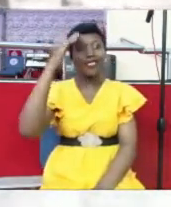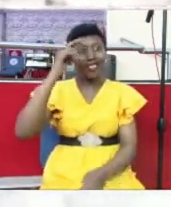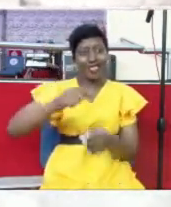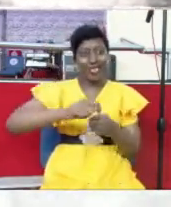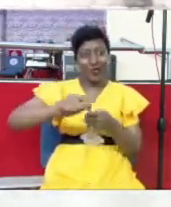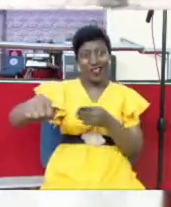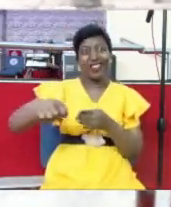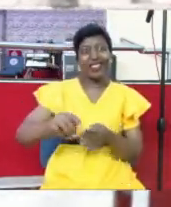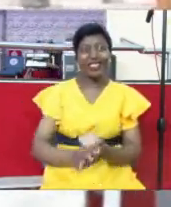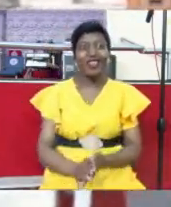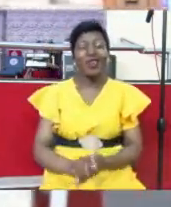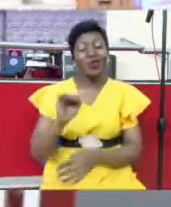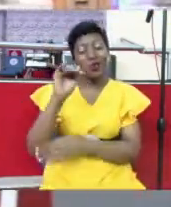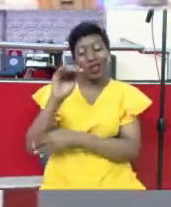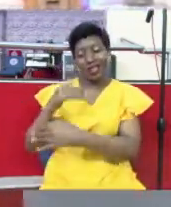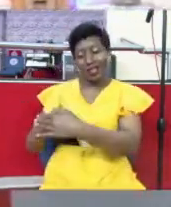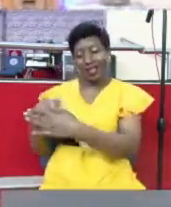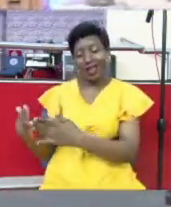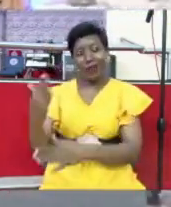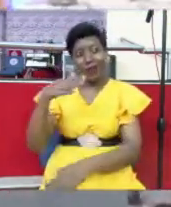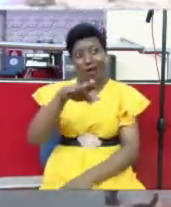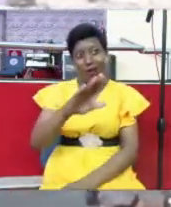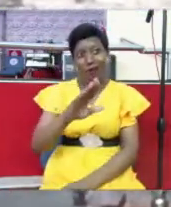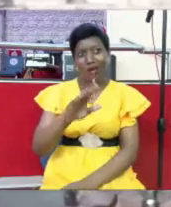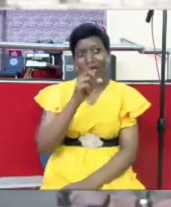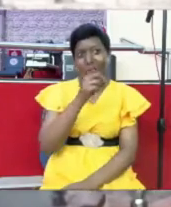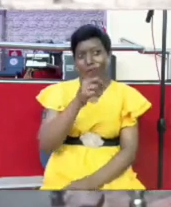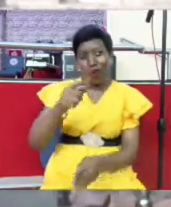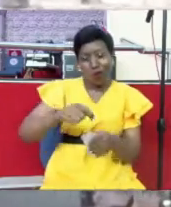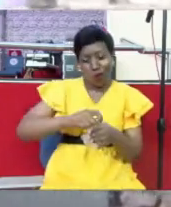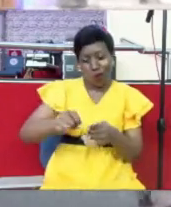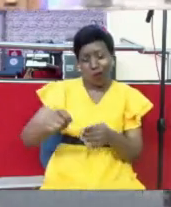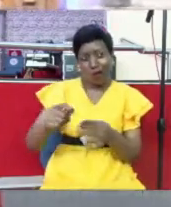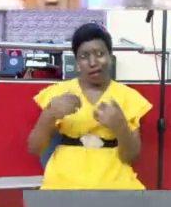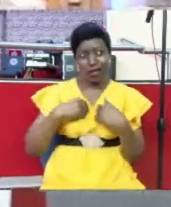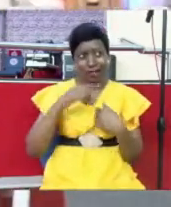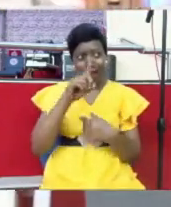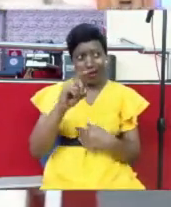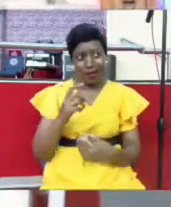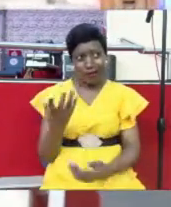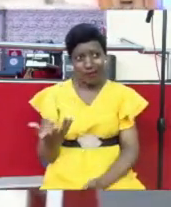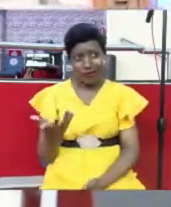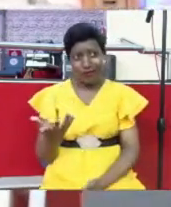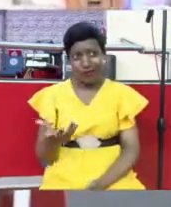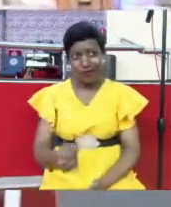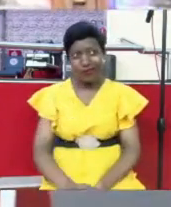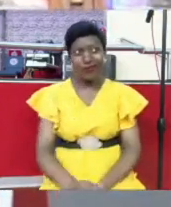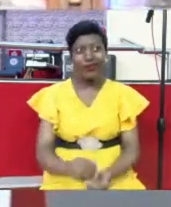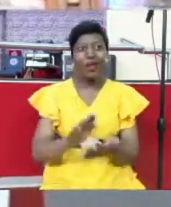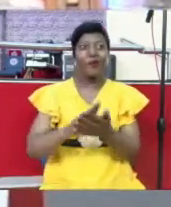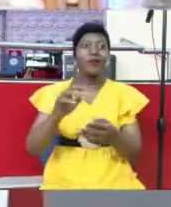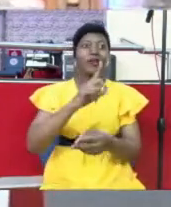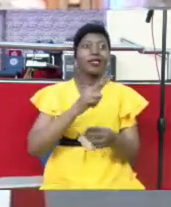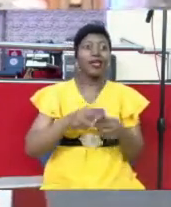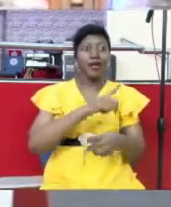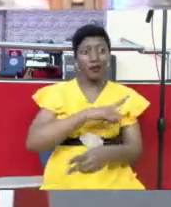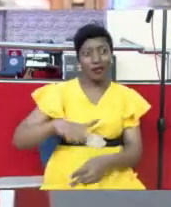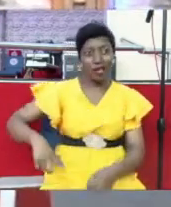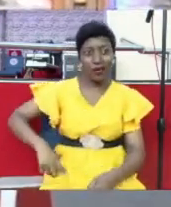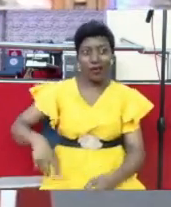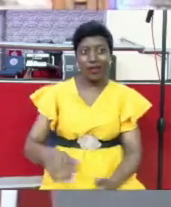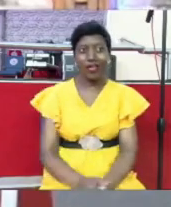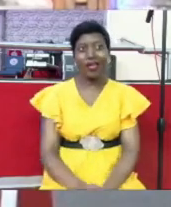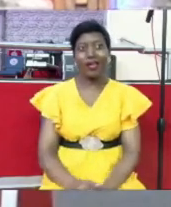side and ask them, did you come with your wallet? Ulibeba mahala pako pa kuweka hela. Praise the name of the Lord. Jina la